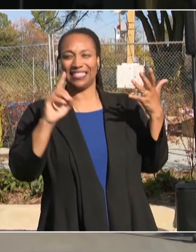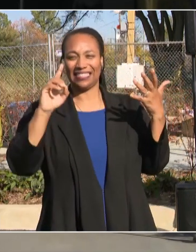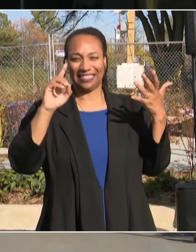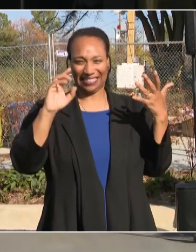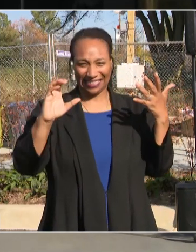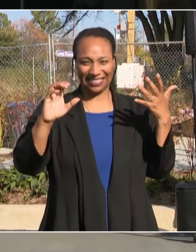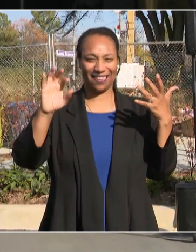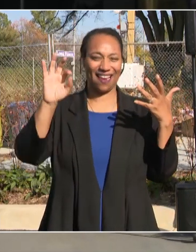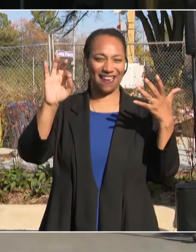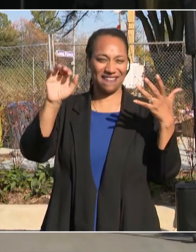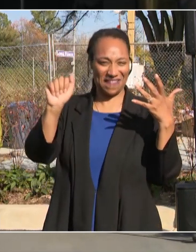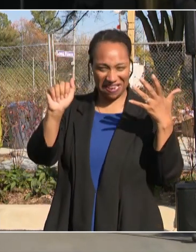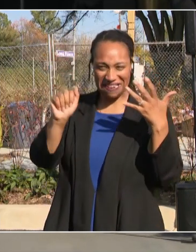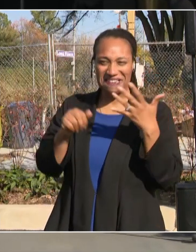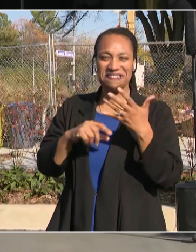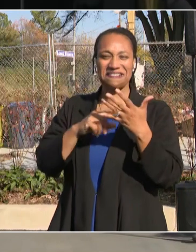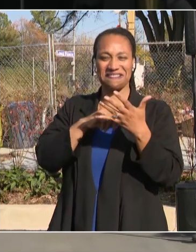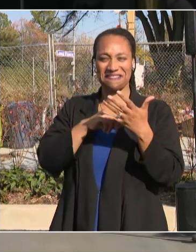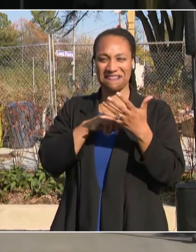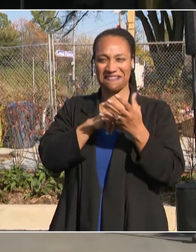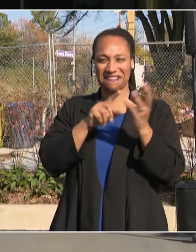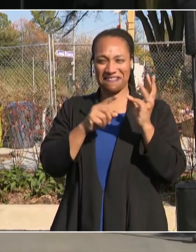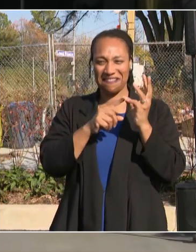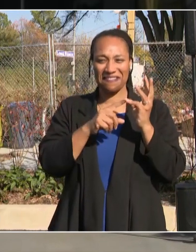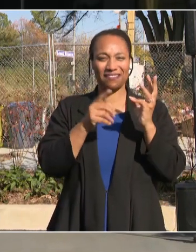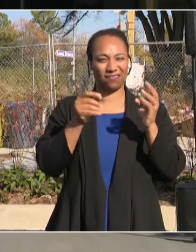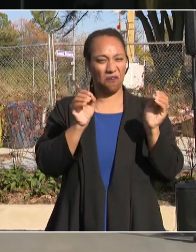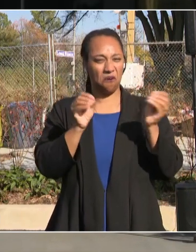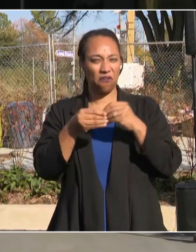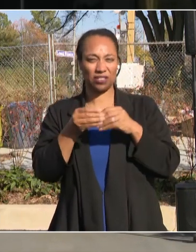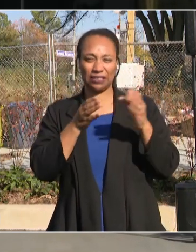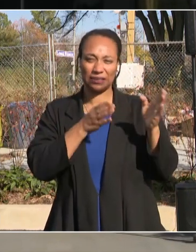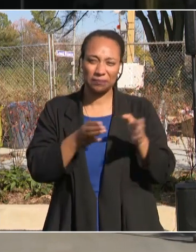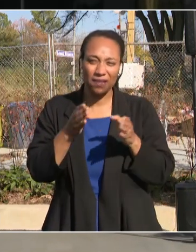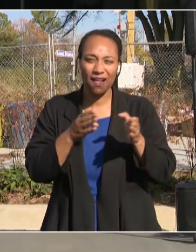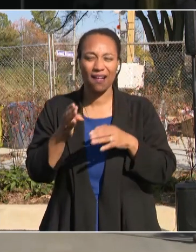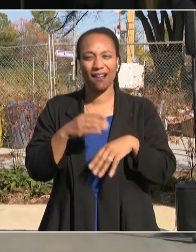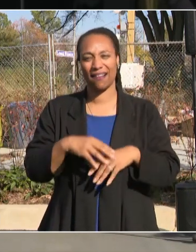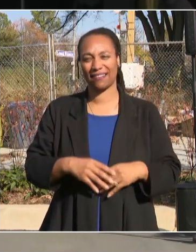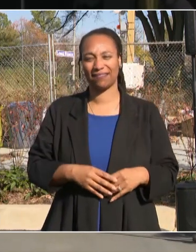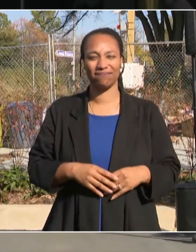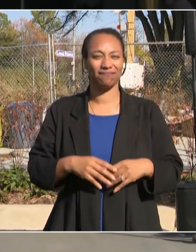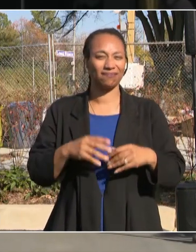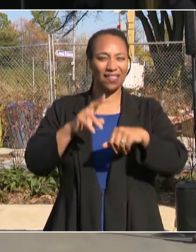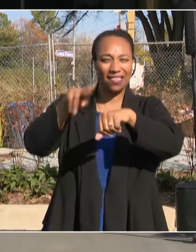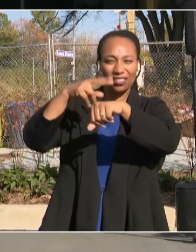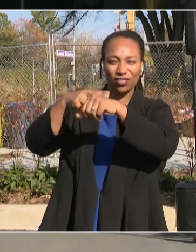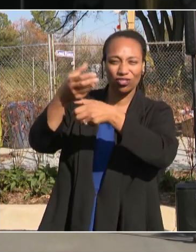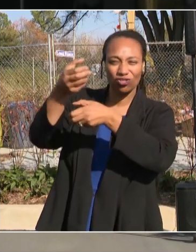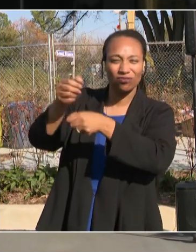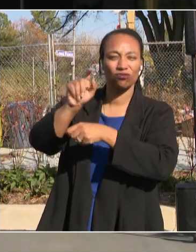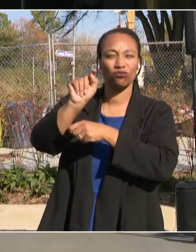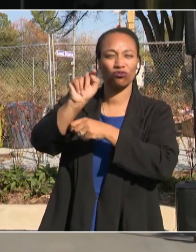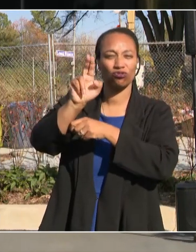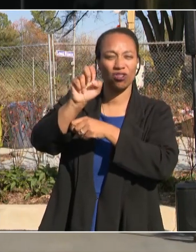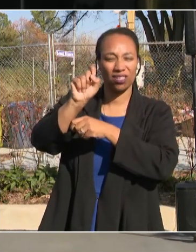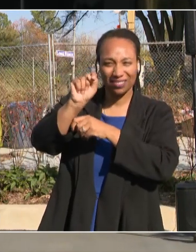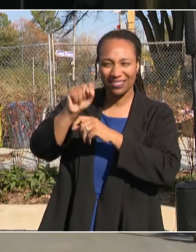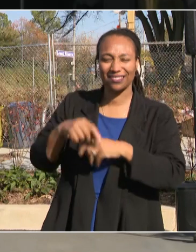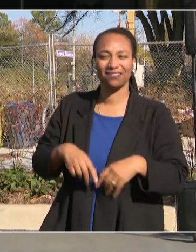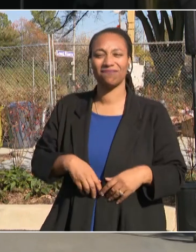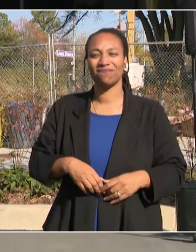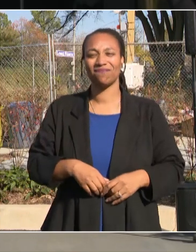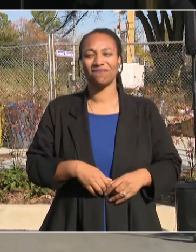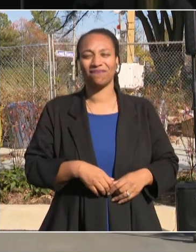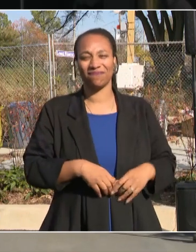Morgan, National Affordable Trust, D.C. Green Bank, and the Public Service Commission. And finally, before I introduce our next